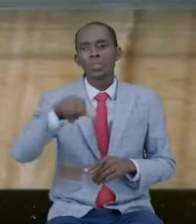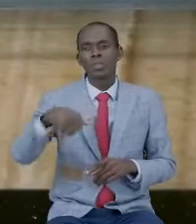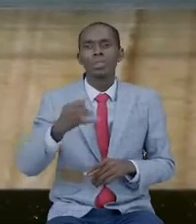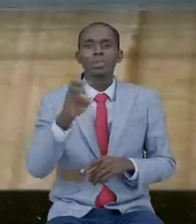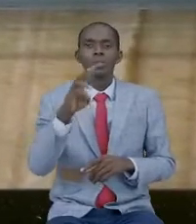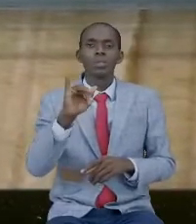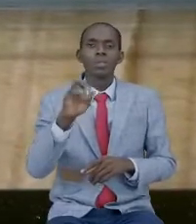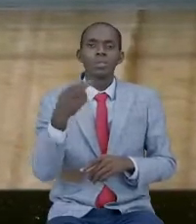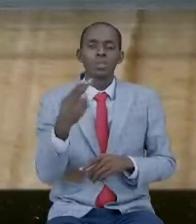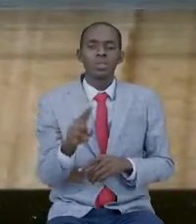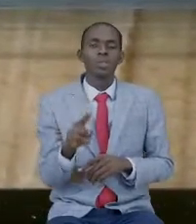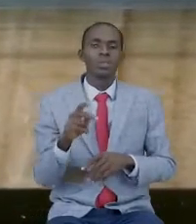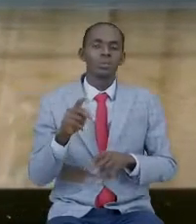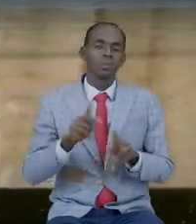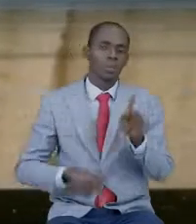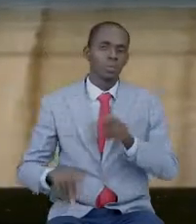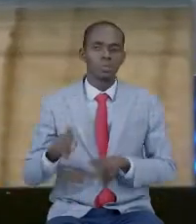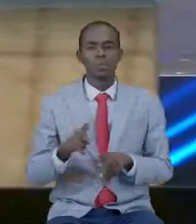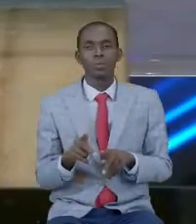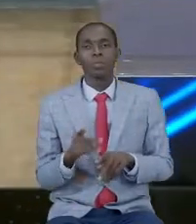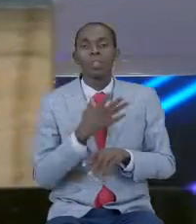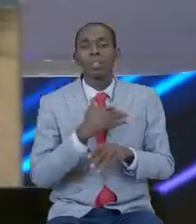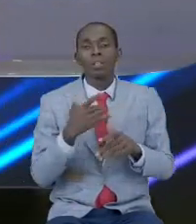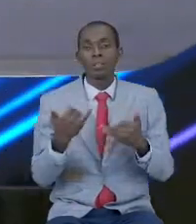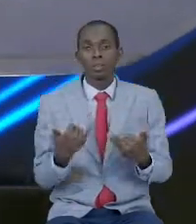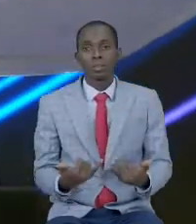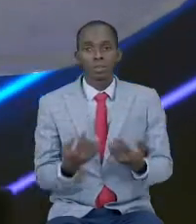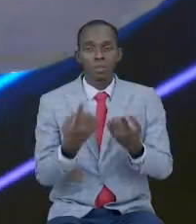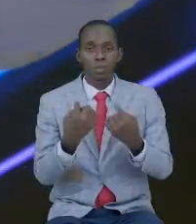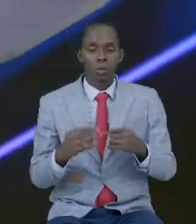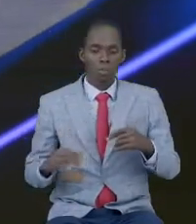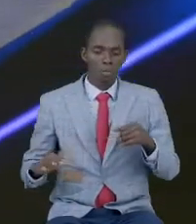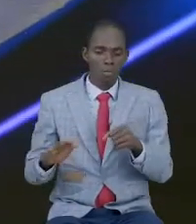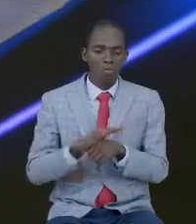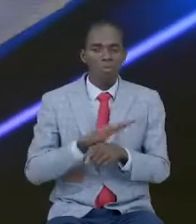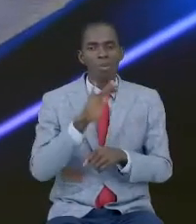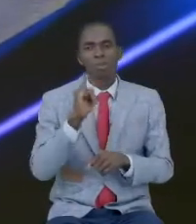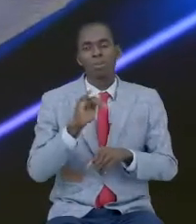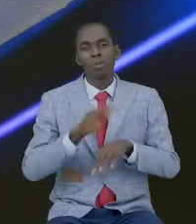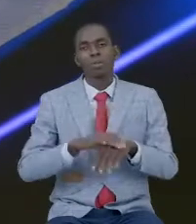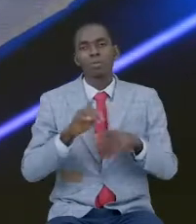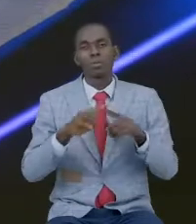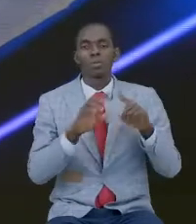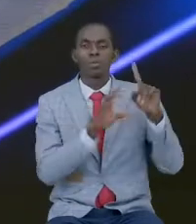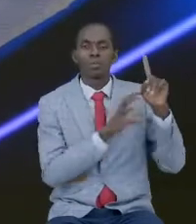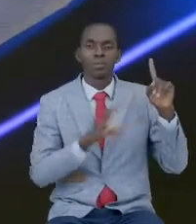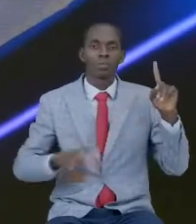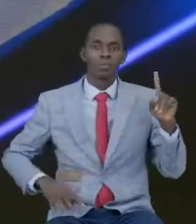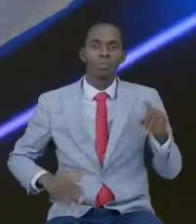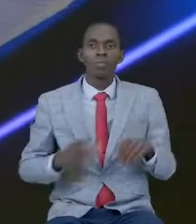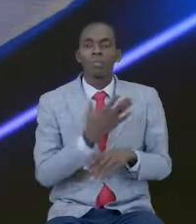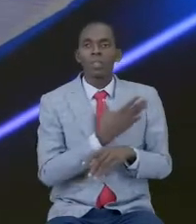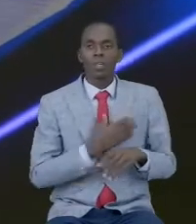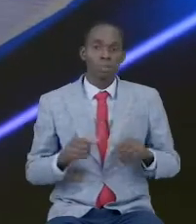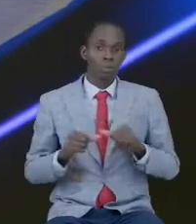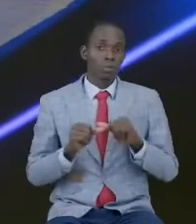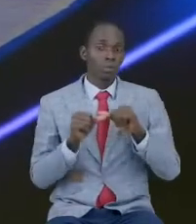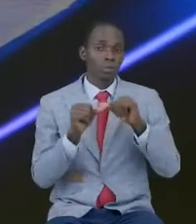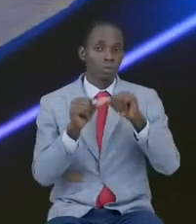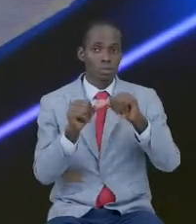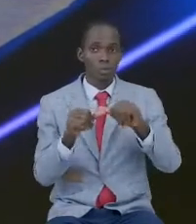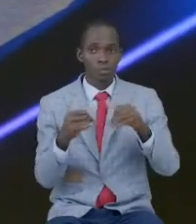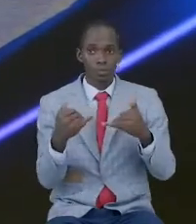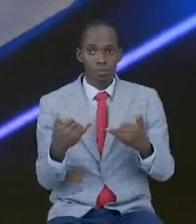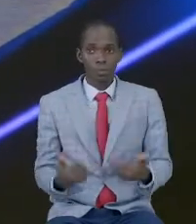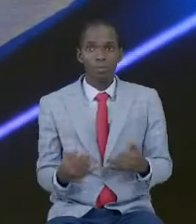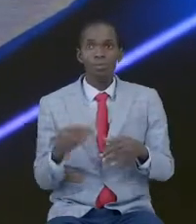the Jewish dispensation, and then come fully unto Christ. And he continues now, and